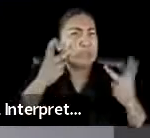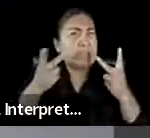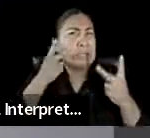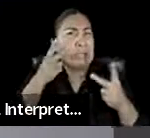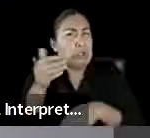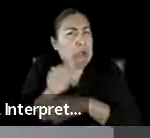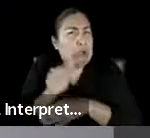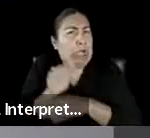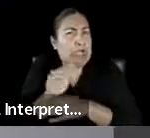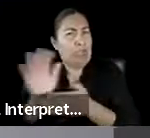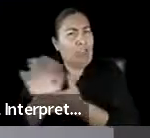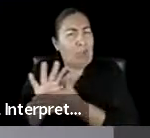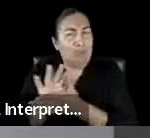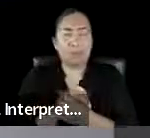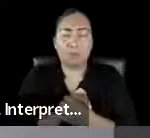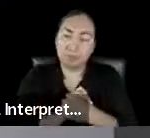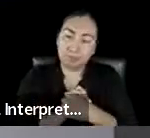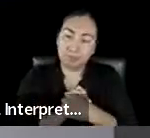films tonight.